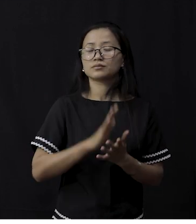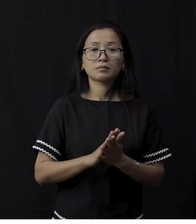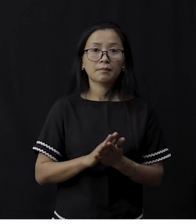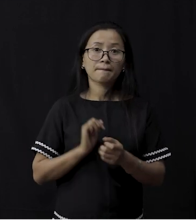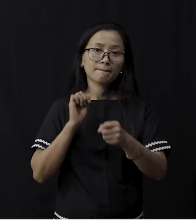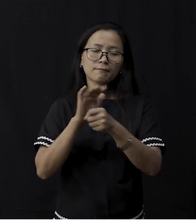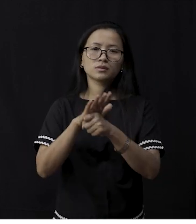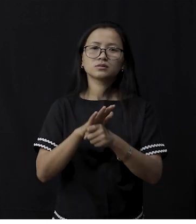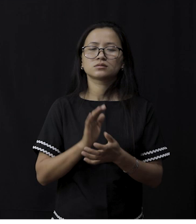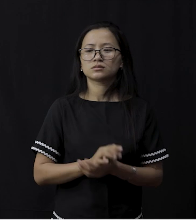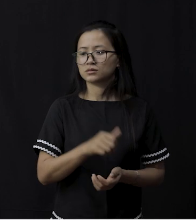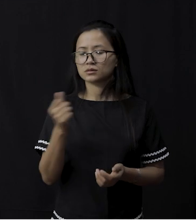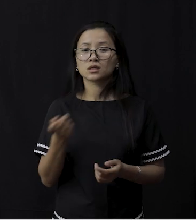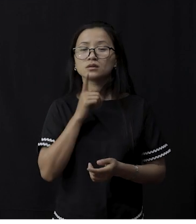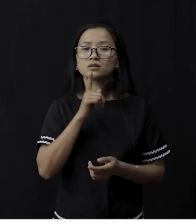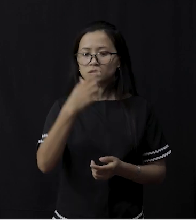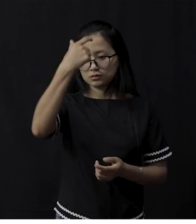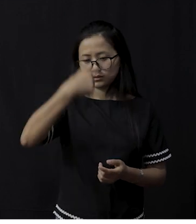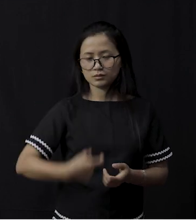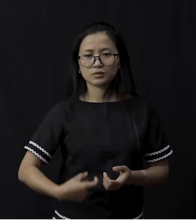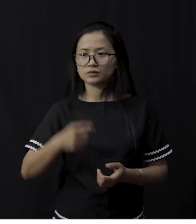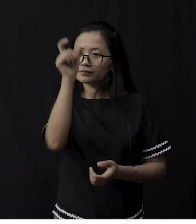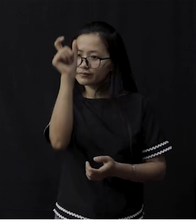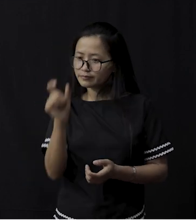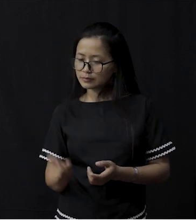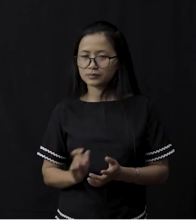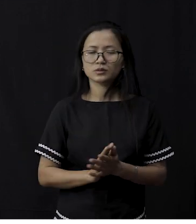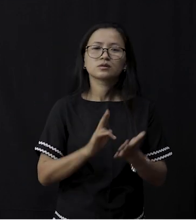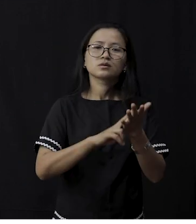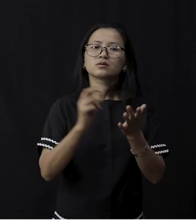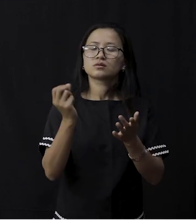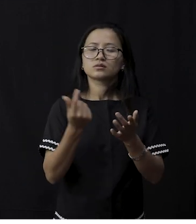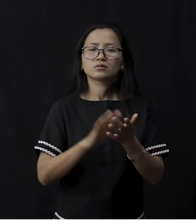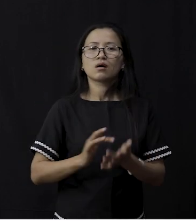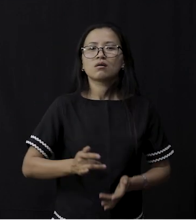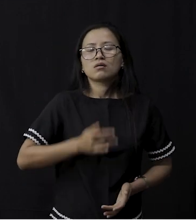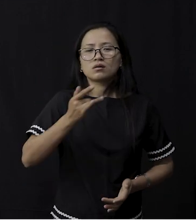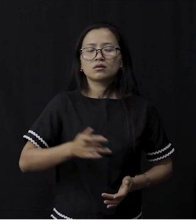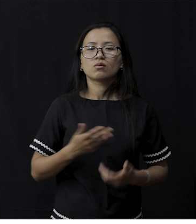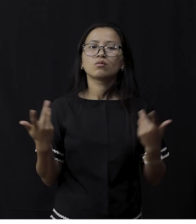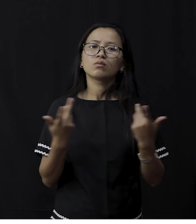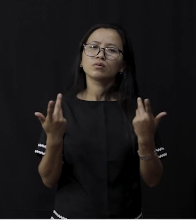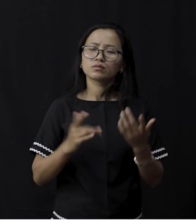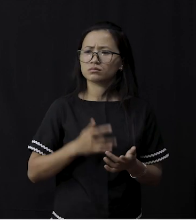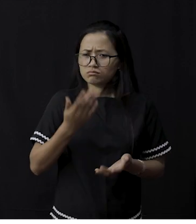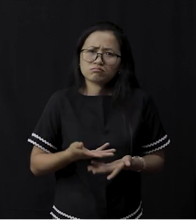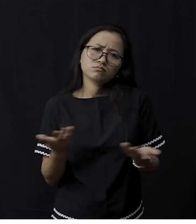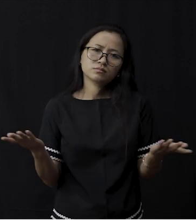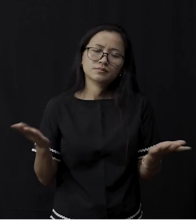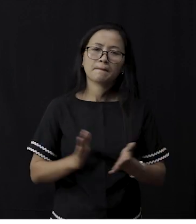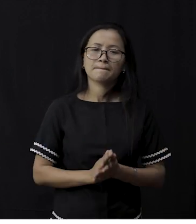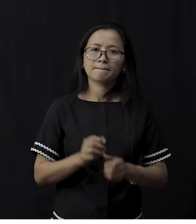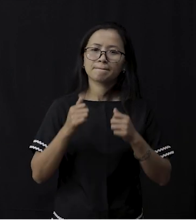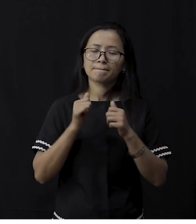That means to tell the other person. Person again is a noun. How are you feeling? Why you feel that way, and what